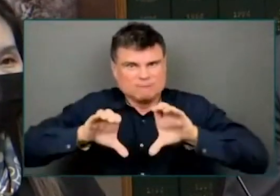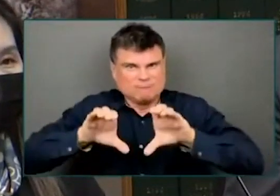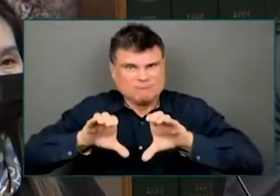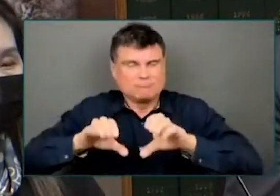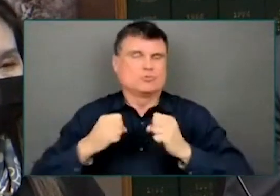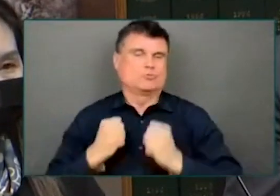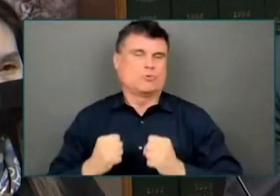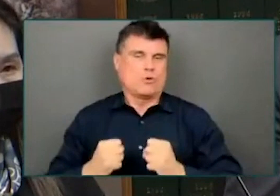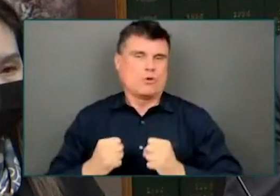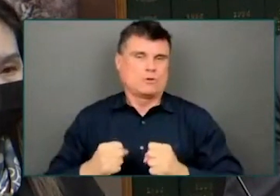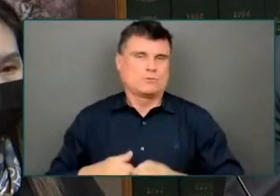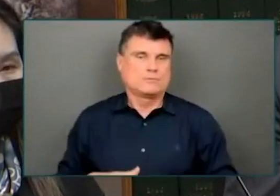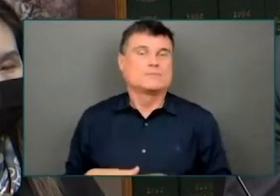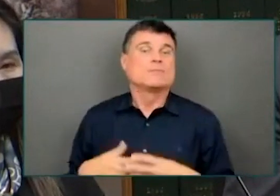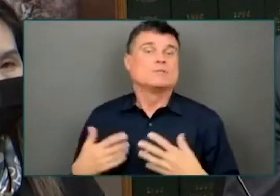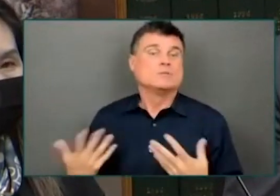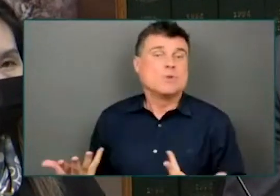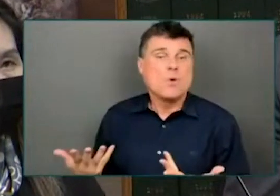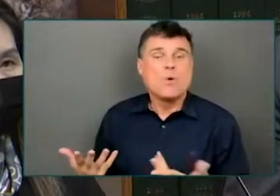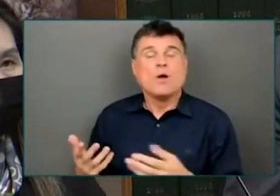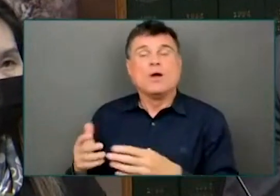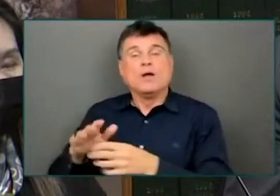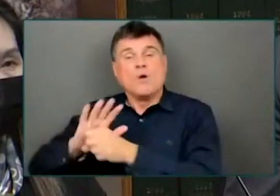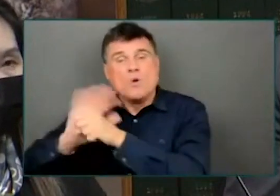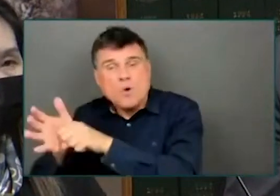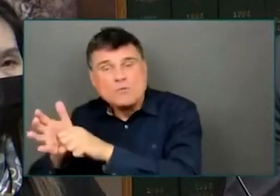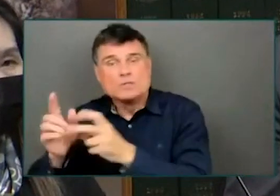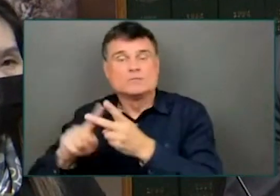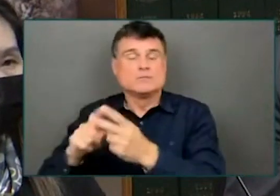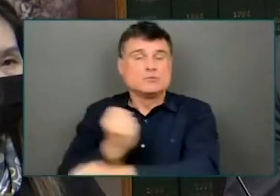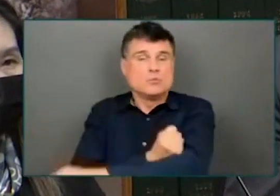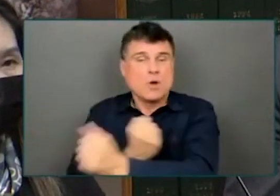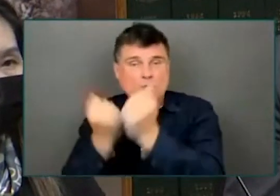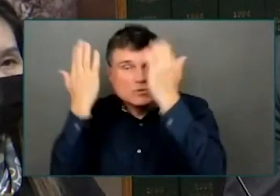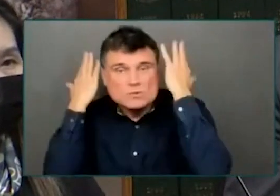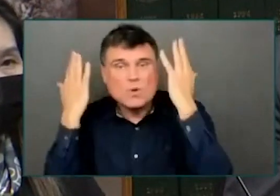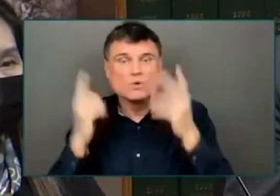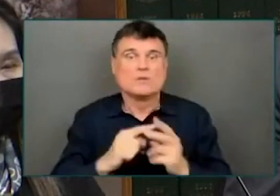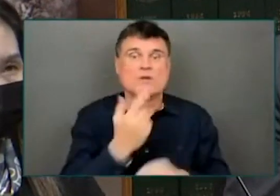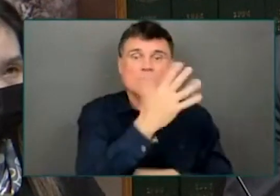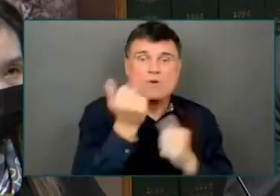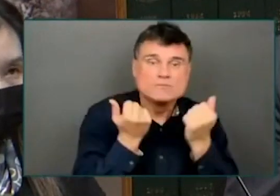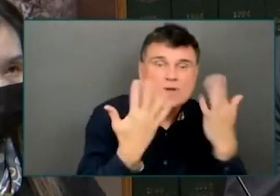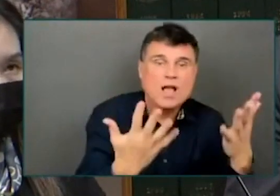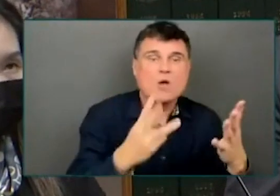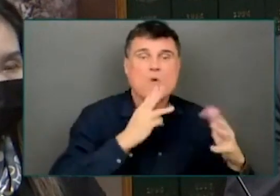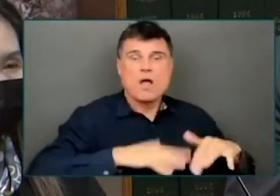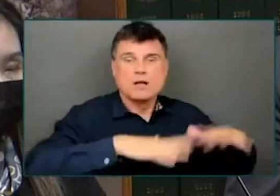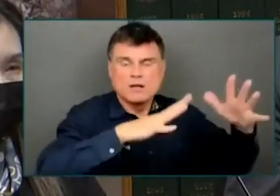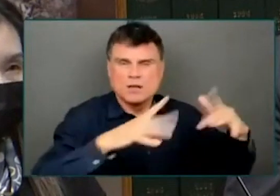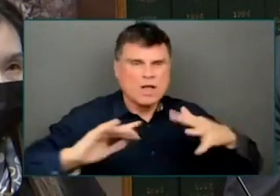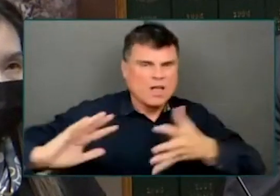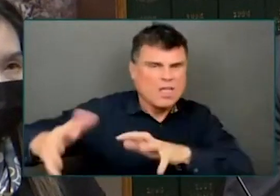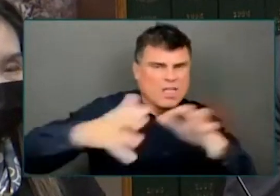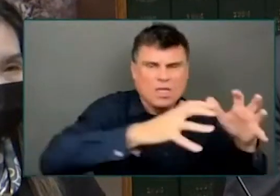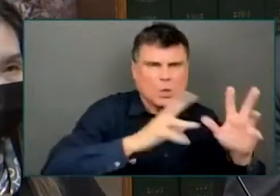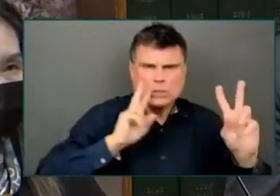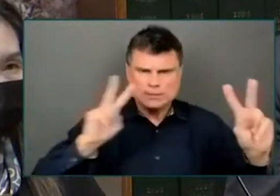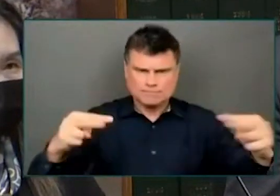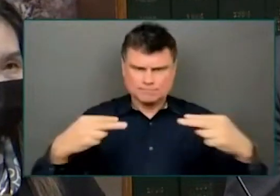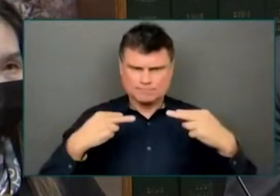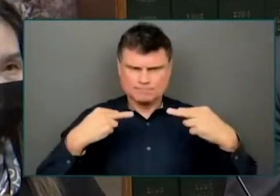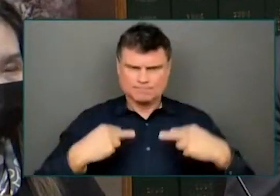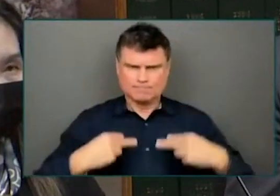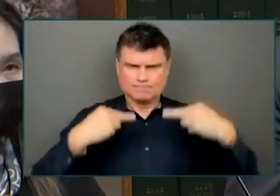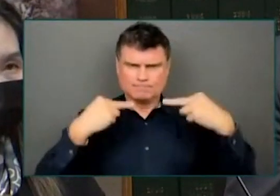drug supply, we cannot lose sight of who and what we are fighting for. For first days of